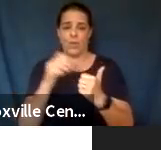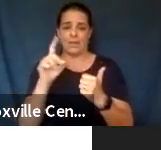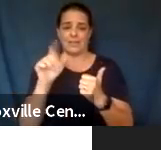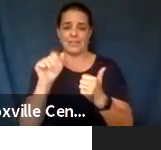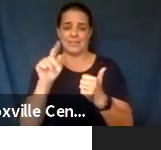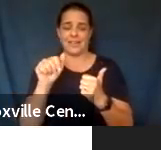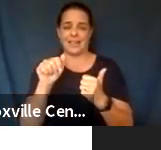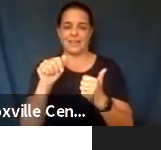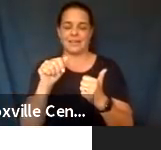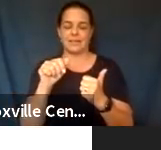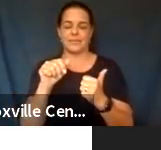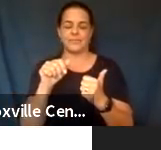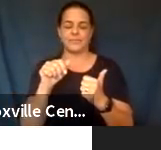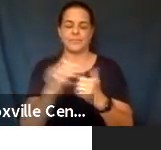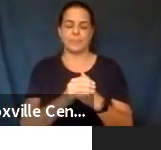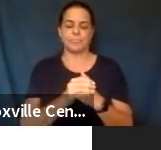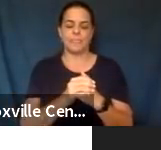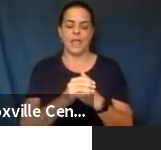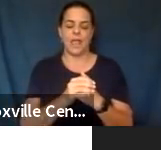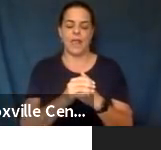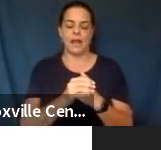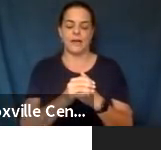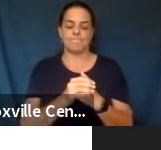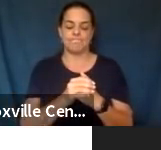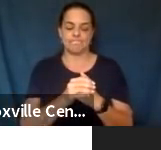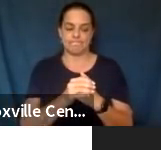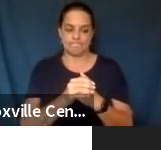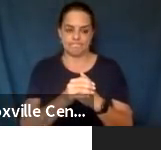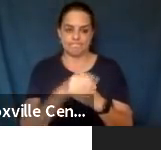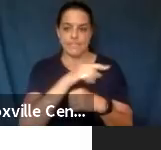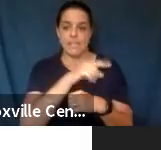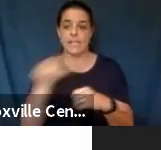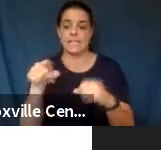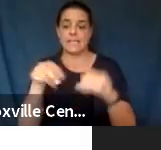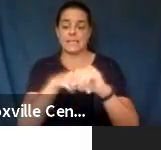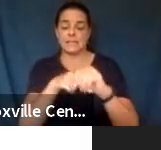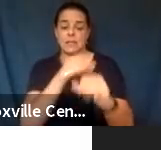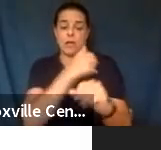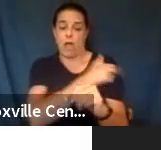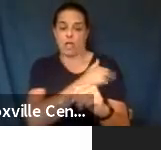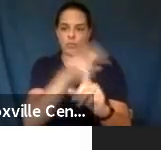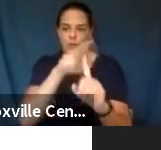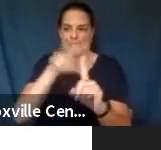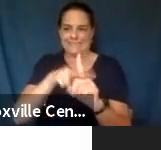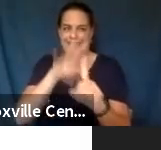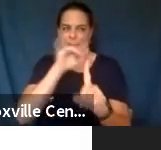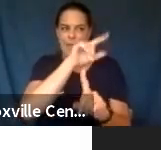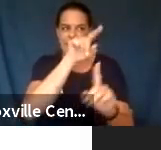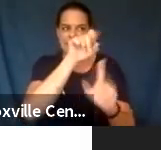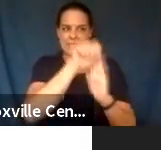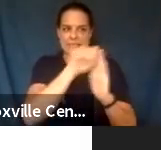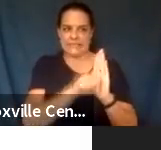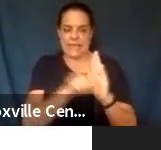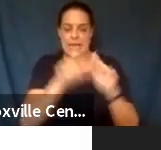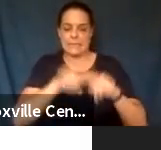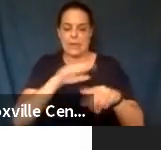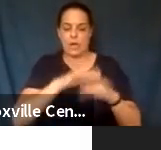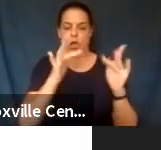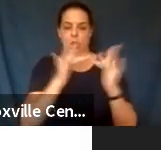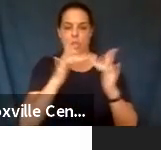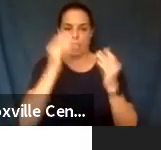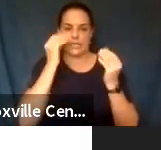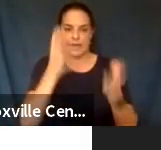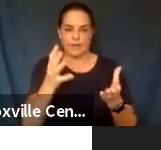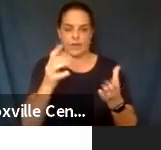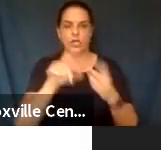these hospitalizations are assigned by the state based on contact investigation. And we're getting a sense there may be a little bit of a